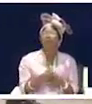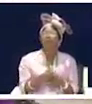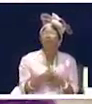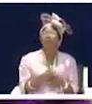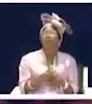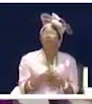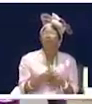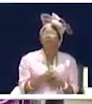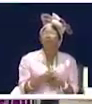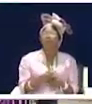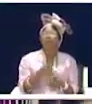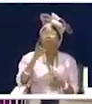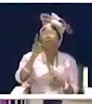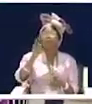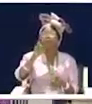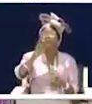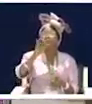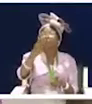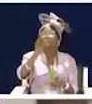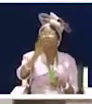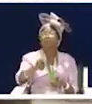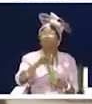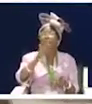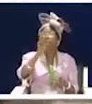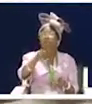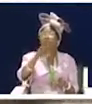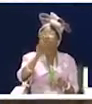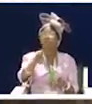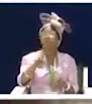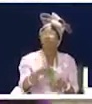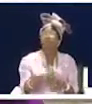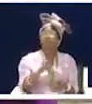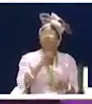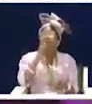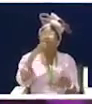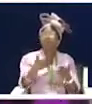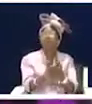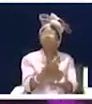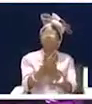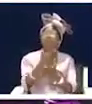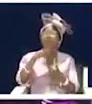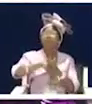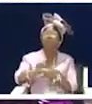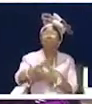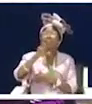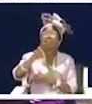Region 12, where I'm still very new in the gym, so I'm just trying to follow protocol. So